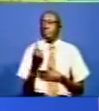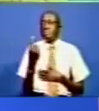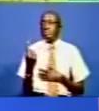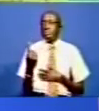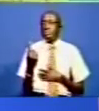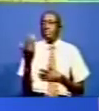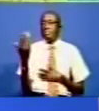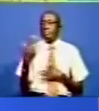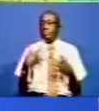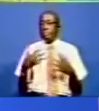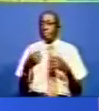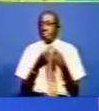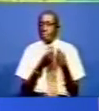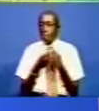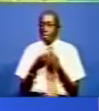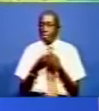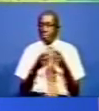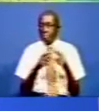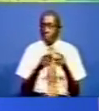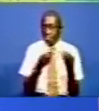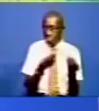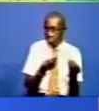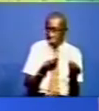are other people competing for the same resources.